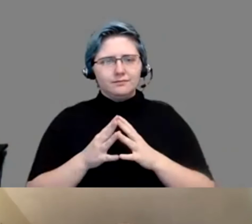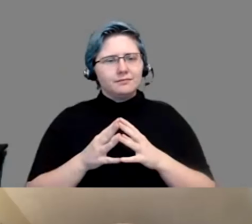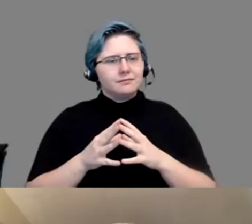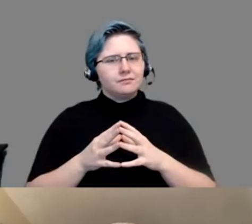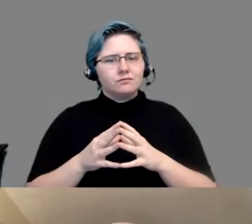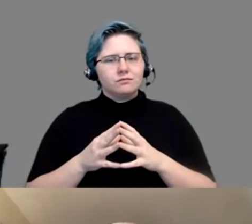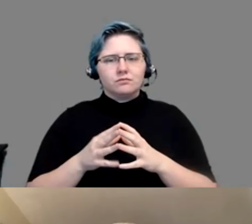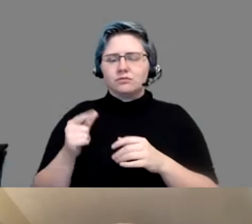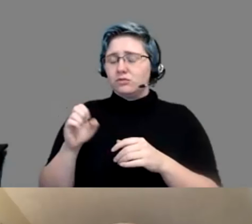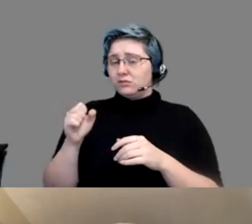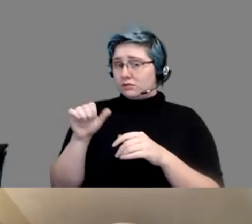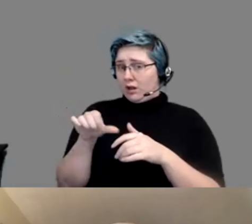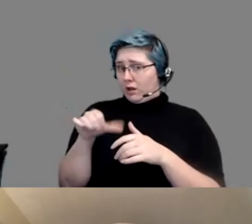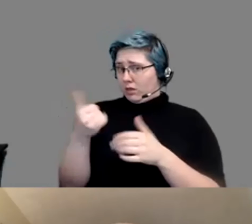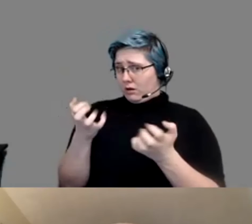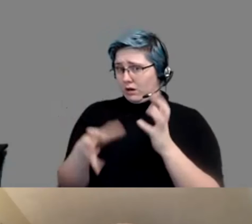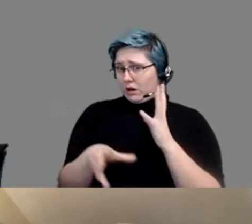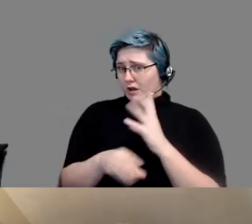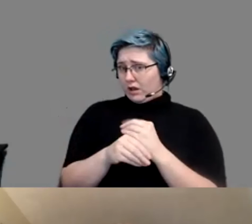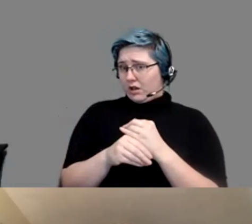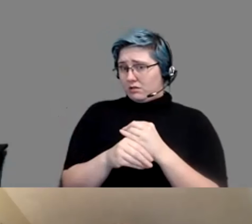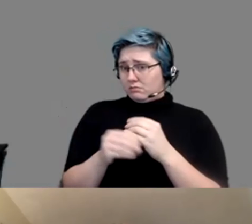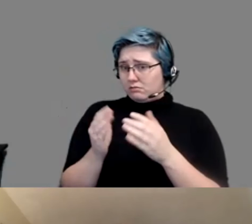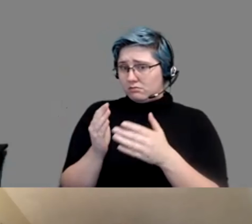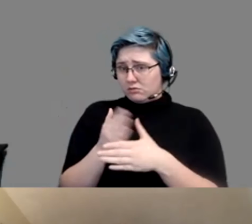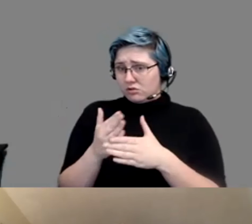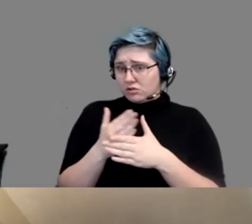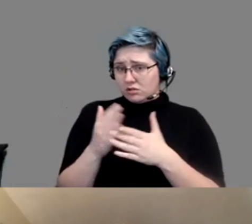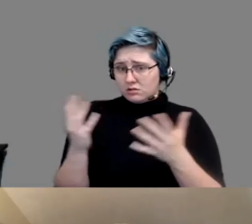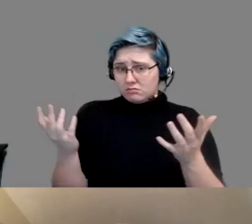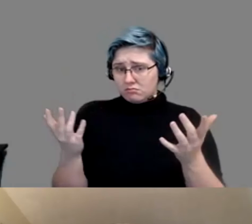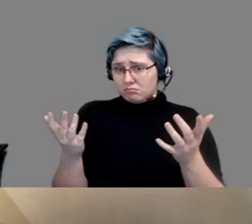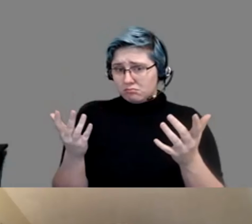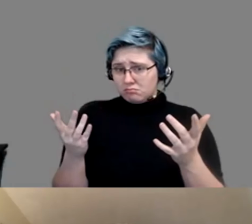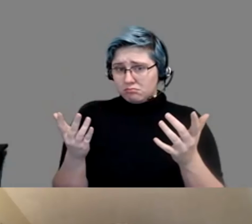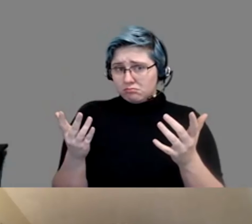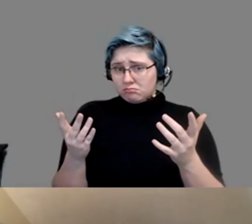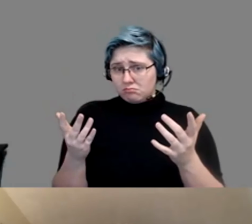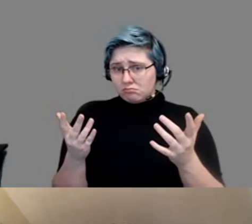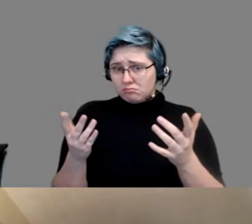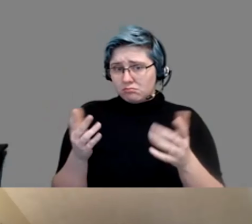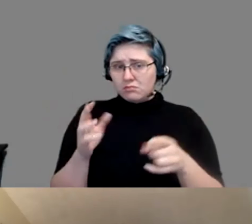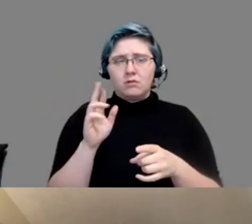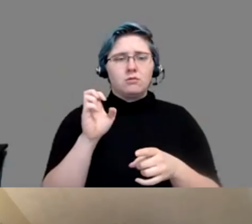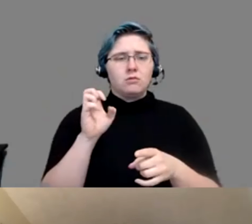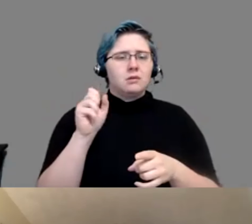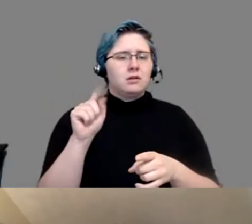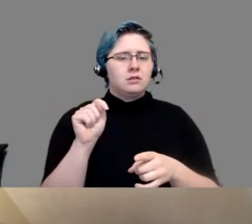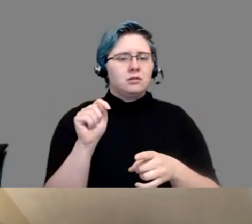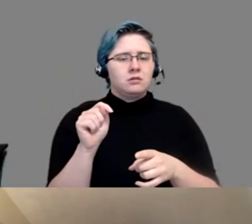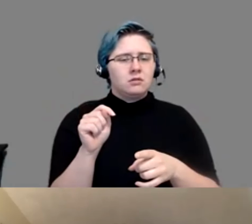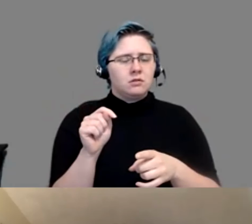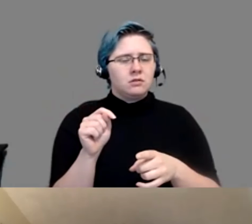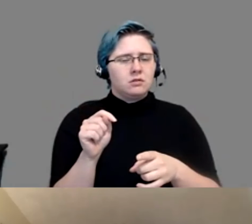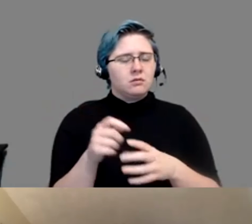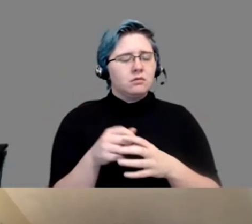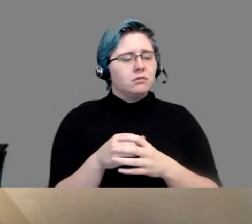Great. Anyone else want to share what you wish people knew? I wish people knew